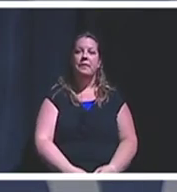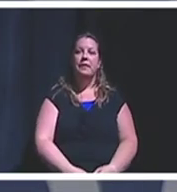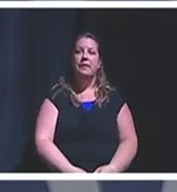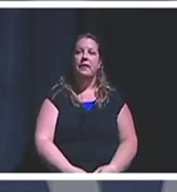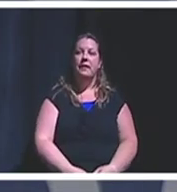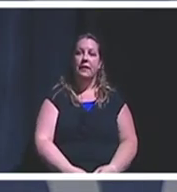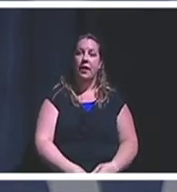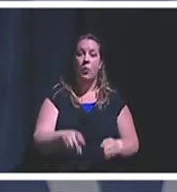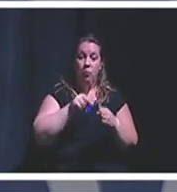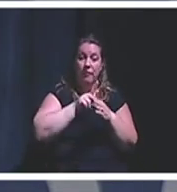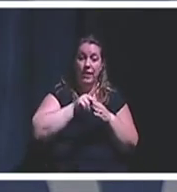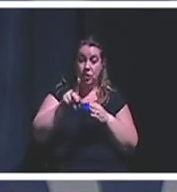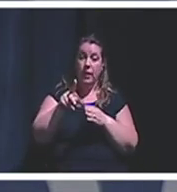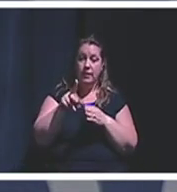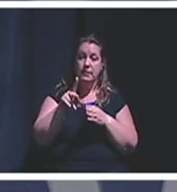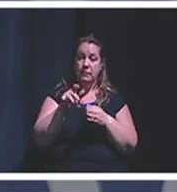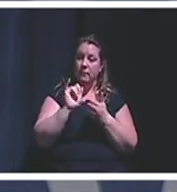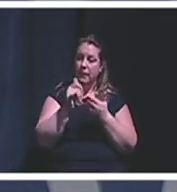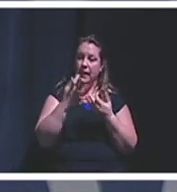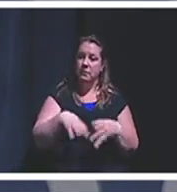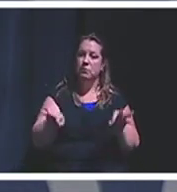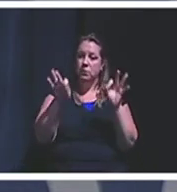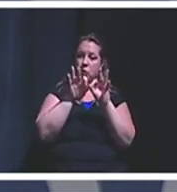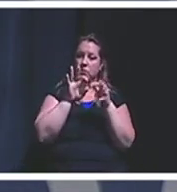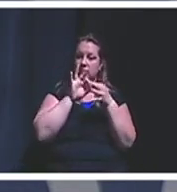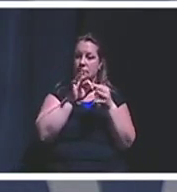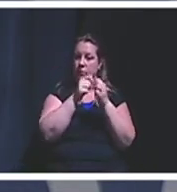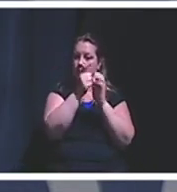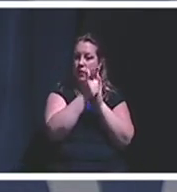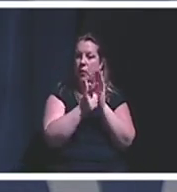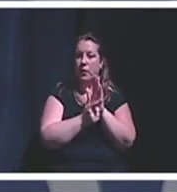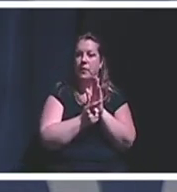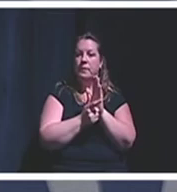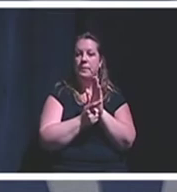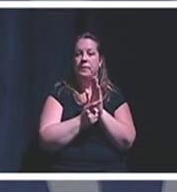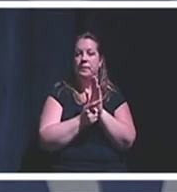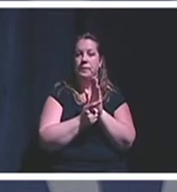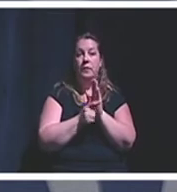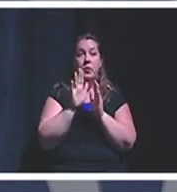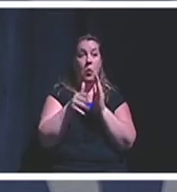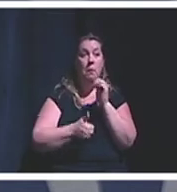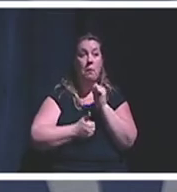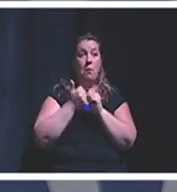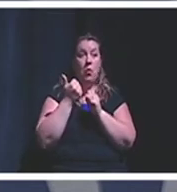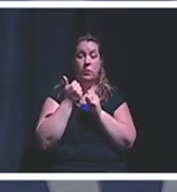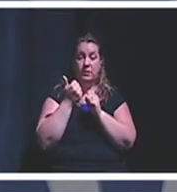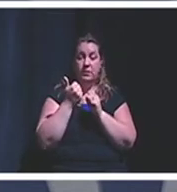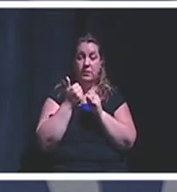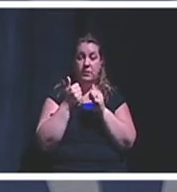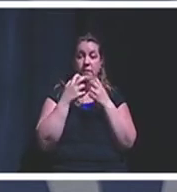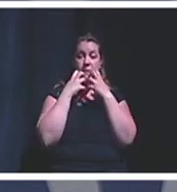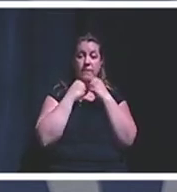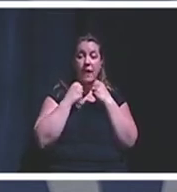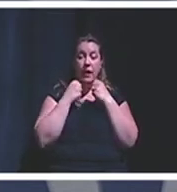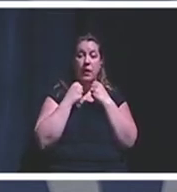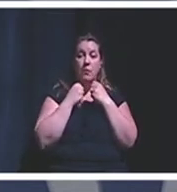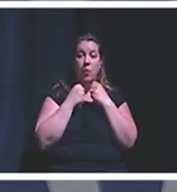Professionalism matters as a lawyer. Your most valuable asset is your